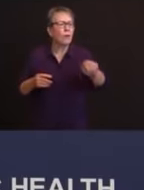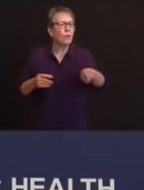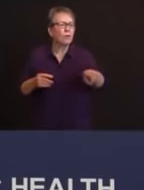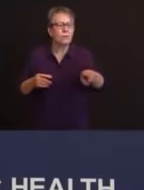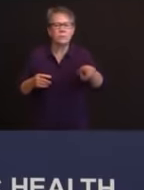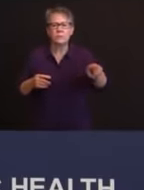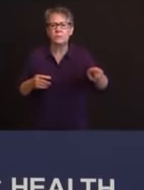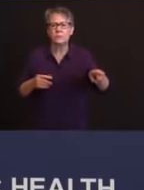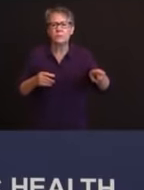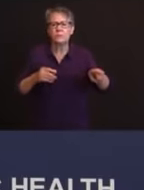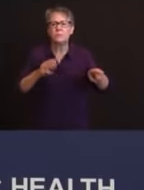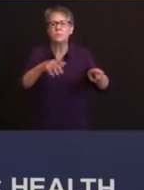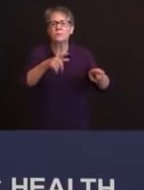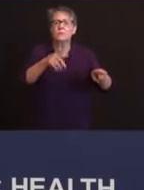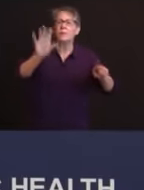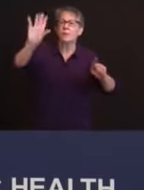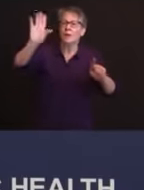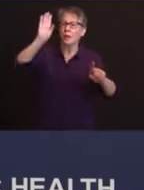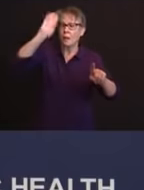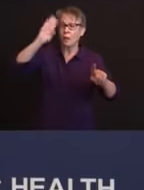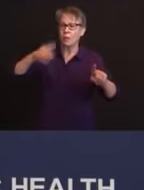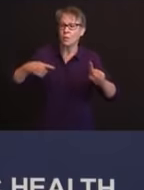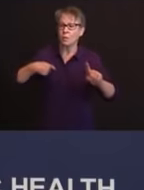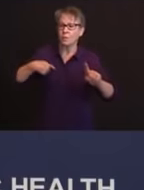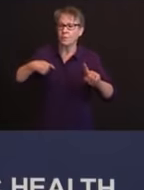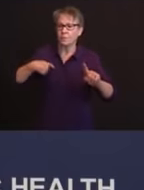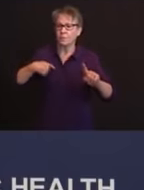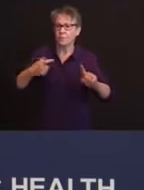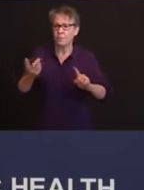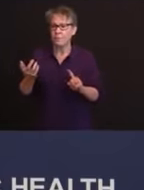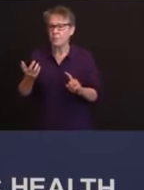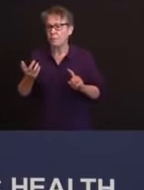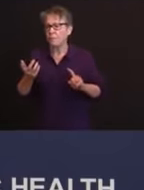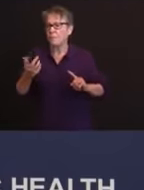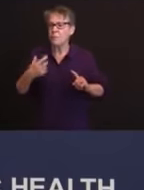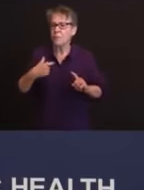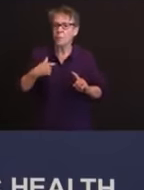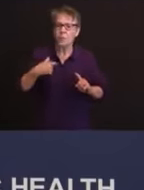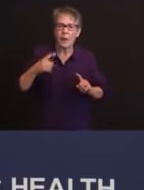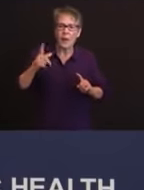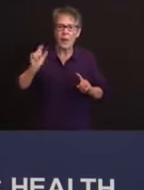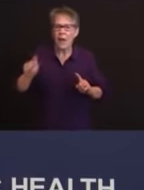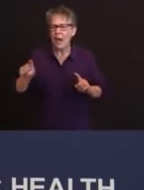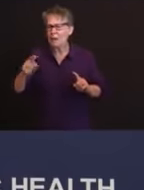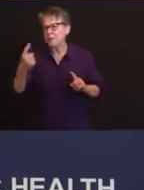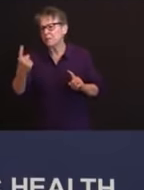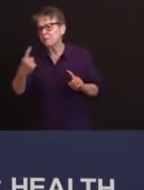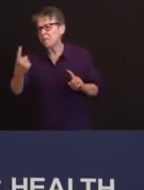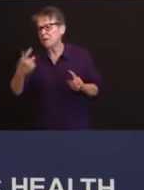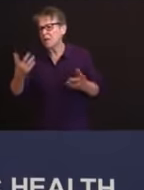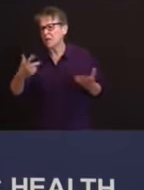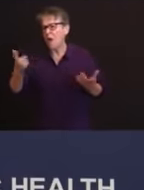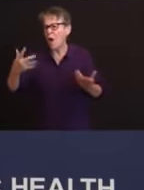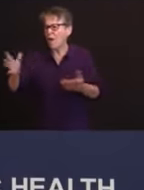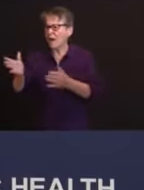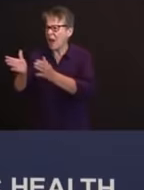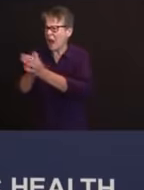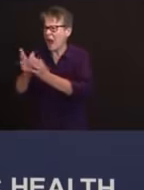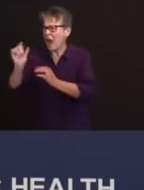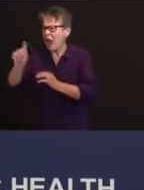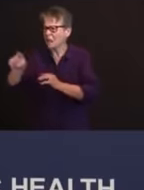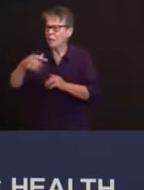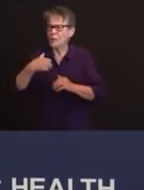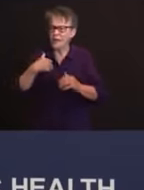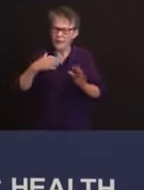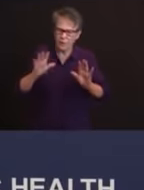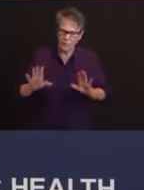Hey, Daniel. Hi, Governor. I did want to ask some of the questions that had been basically asked already, but no problem. If it's